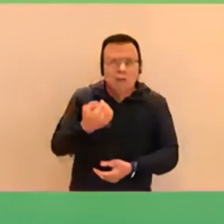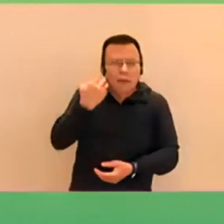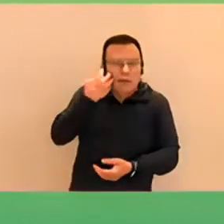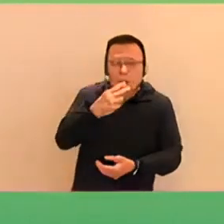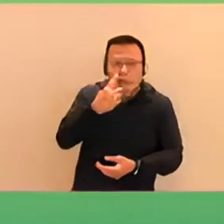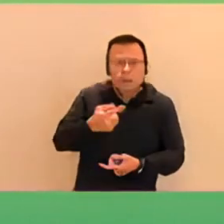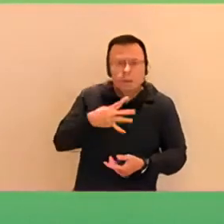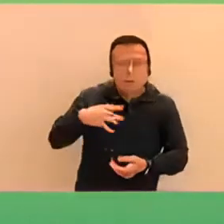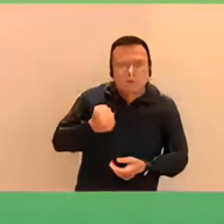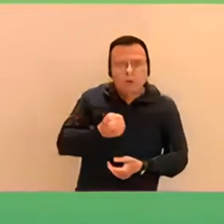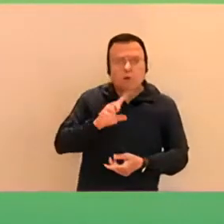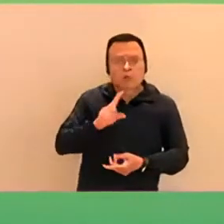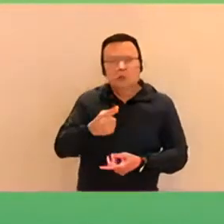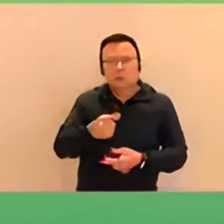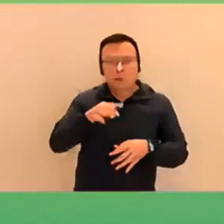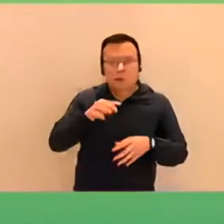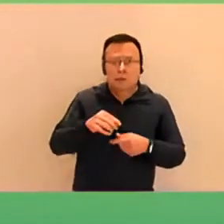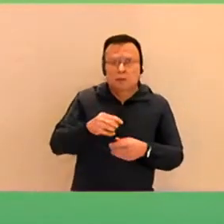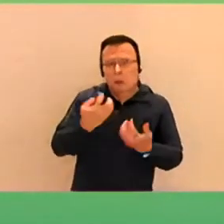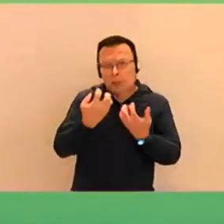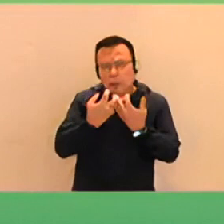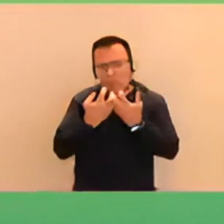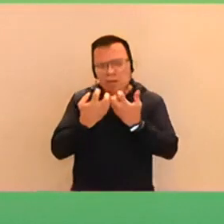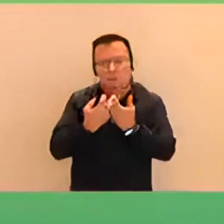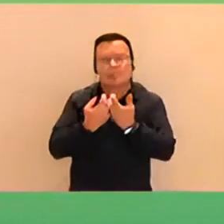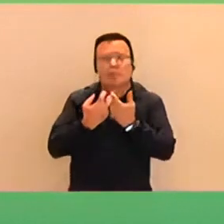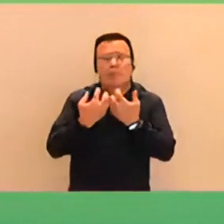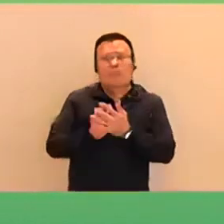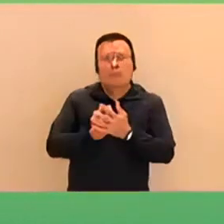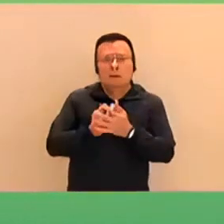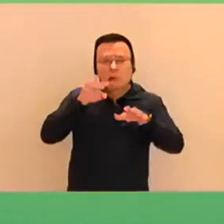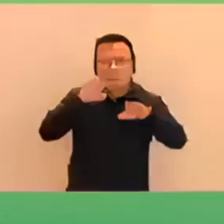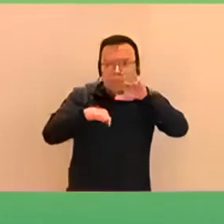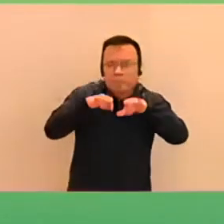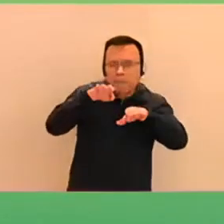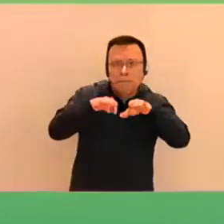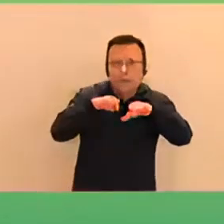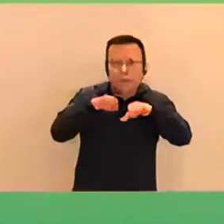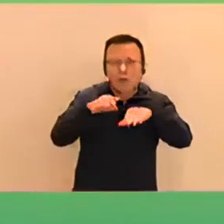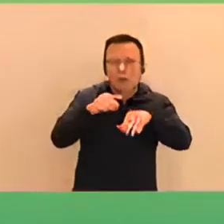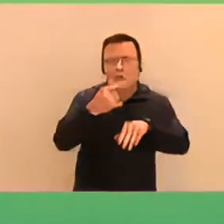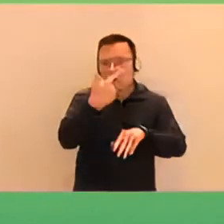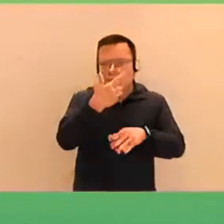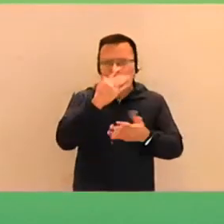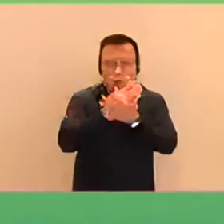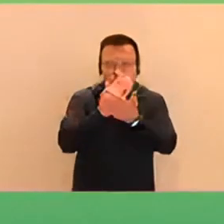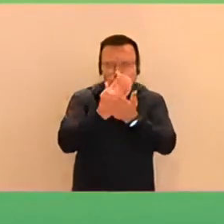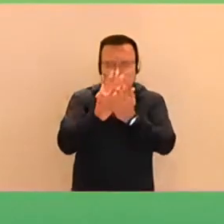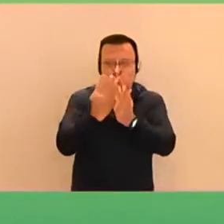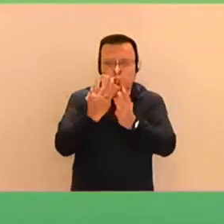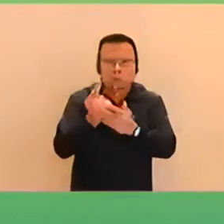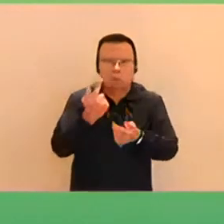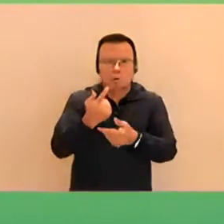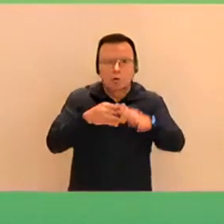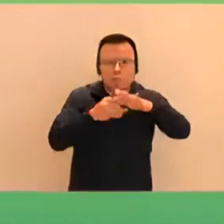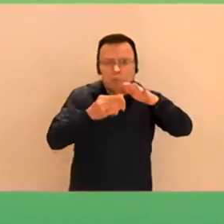meter. So we have envelope, we have insulation, we have a high performance facade. But actually, how